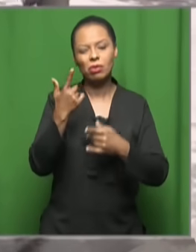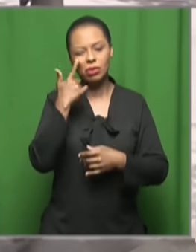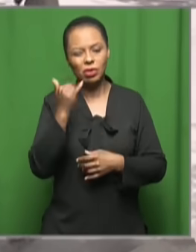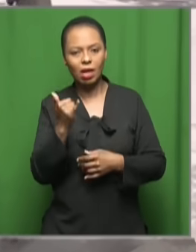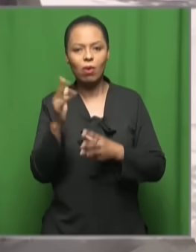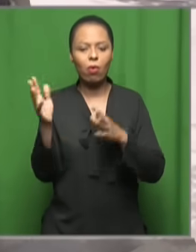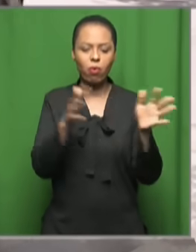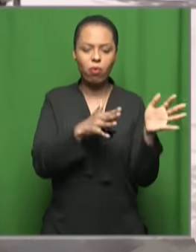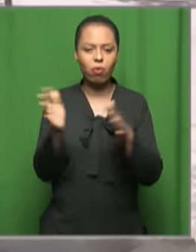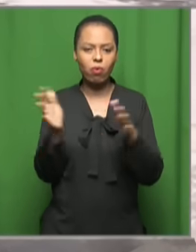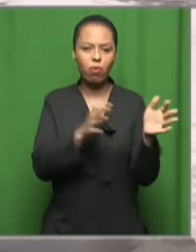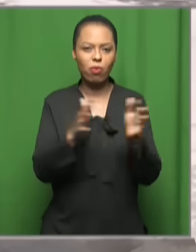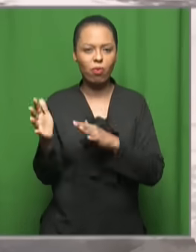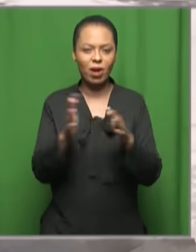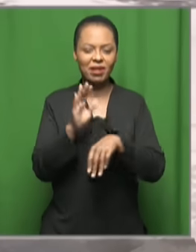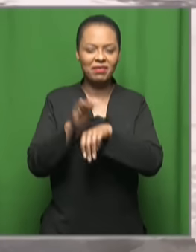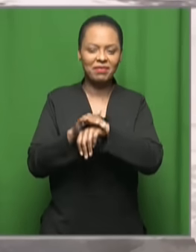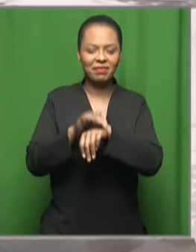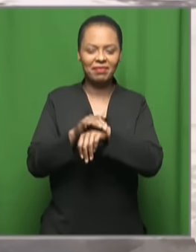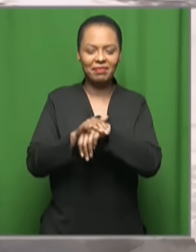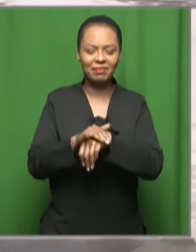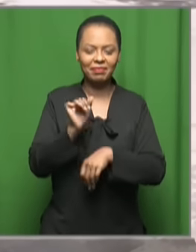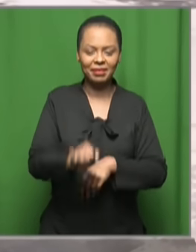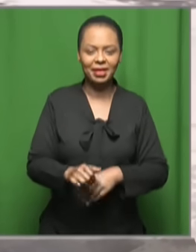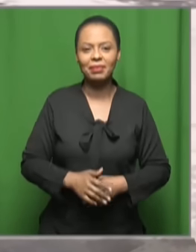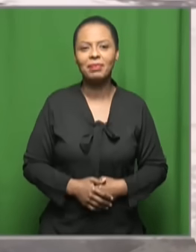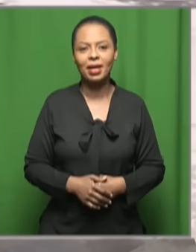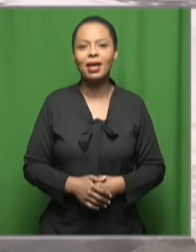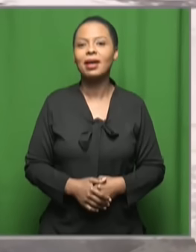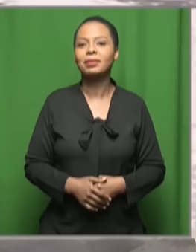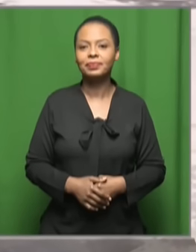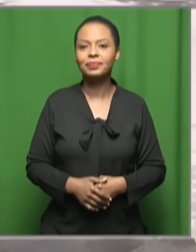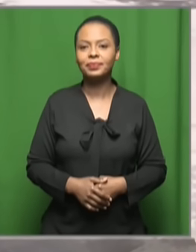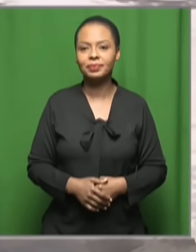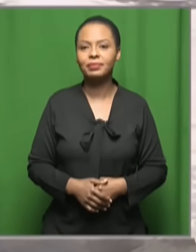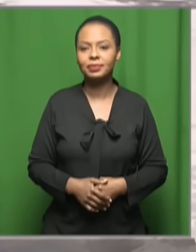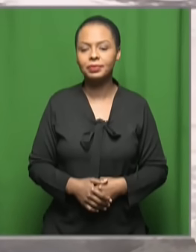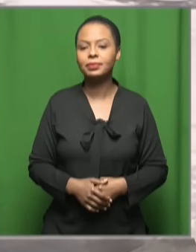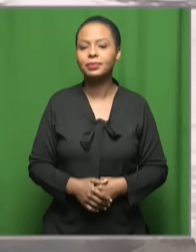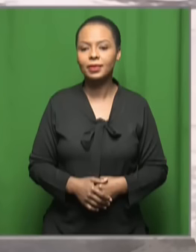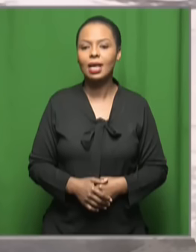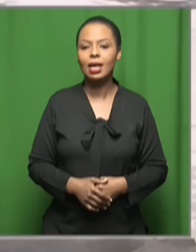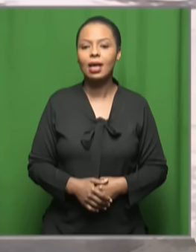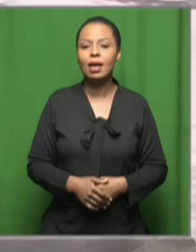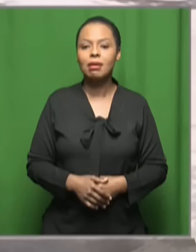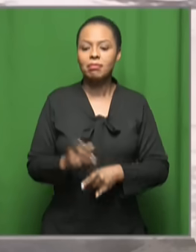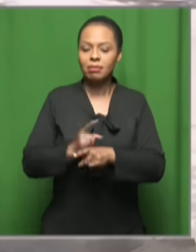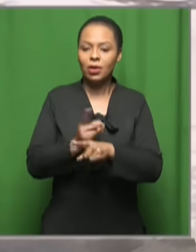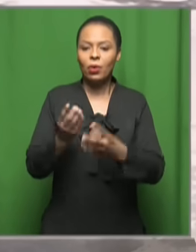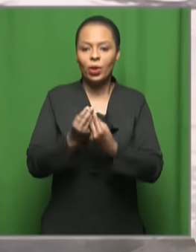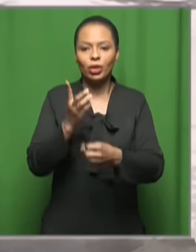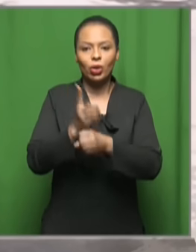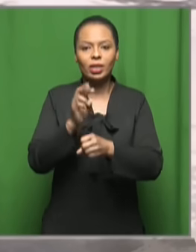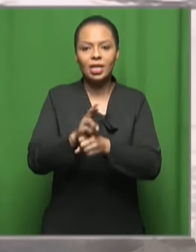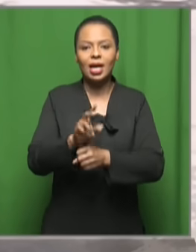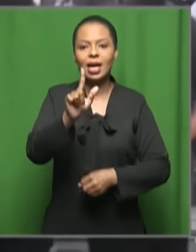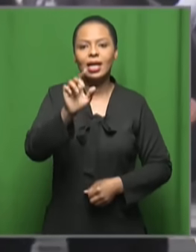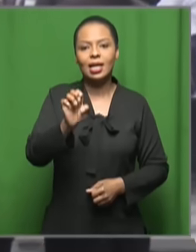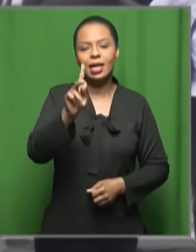all-weather friend, don't you? Yeah. And Thulas, I mean, we were busy talking, of course, to Dr. Lekaba. Yeah. So we're not sure